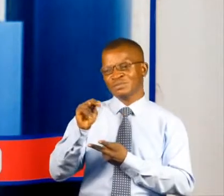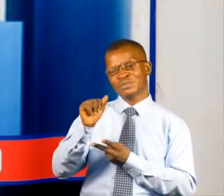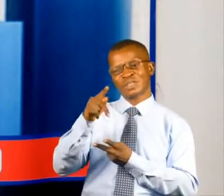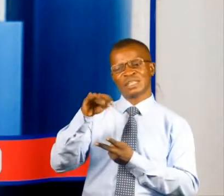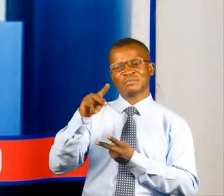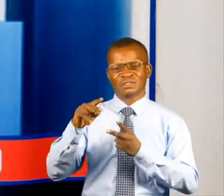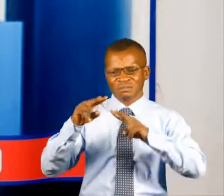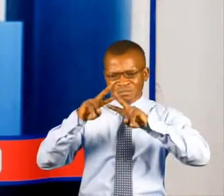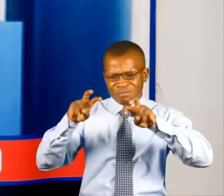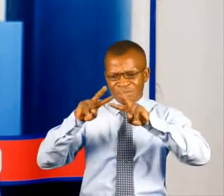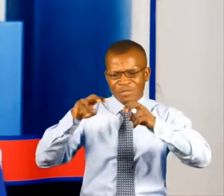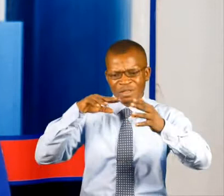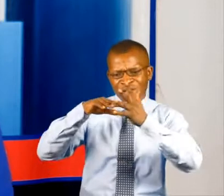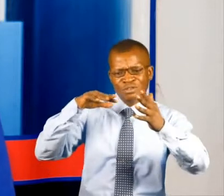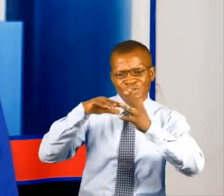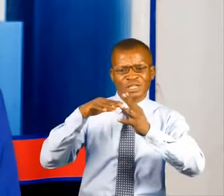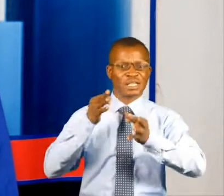understudied NAPTIP. So